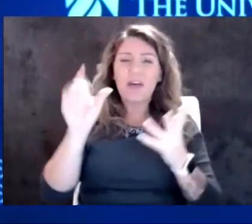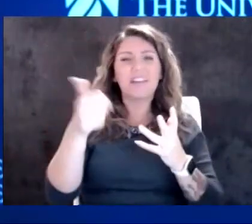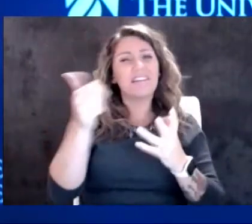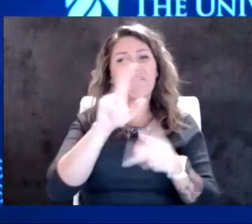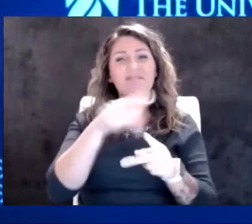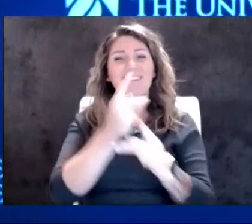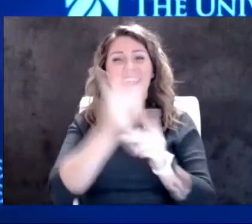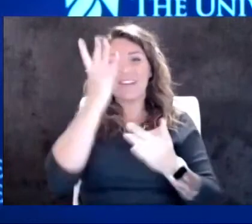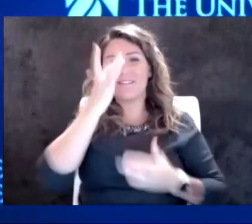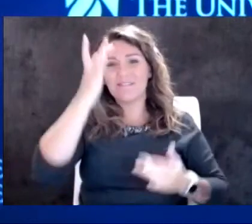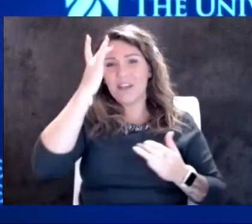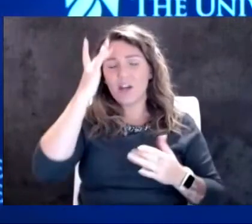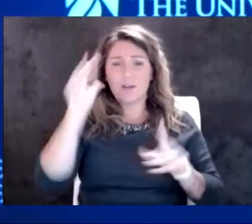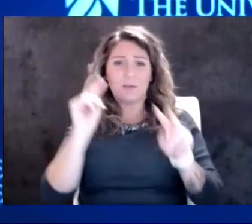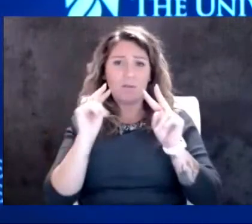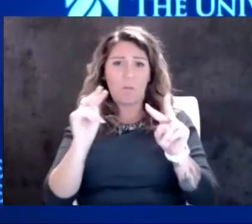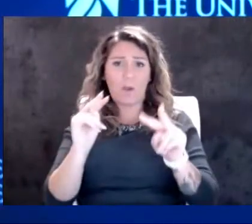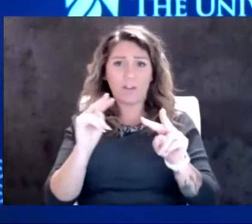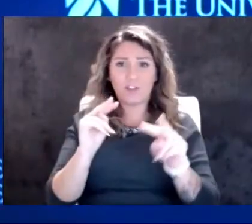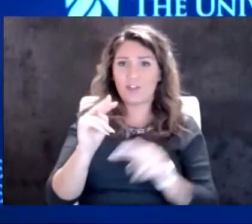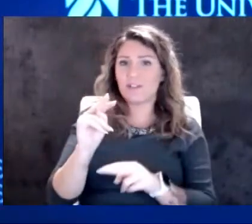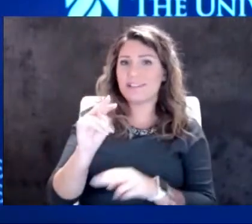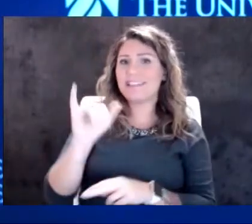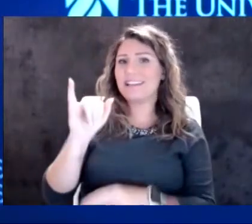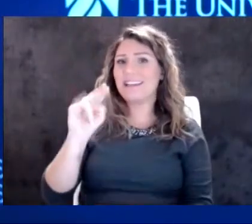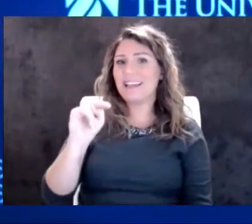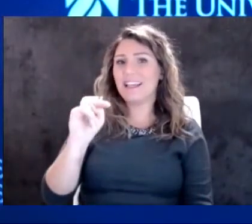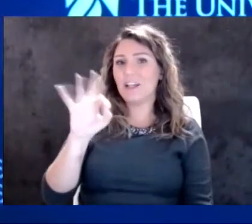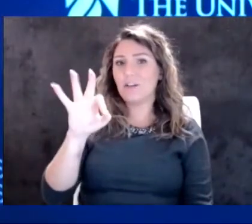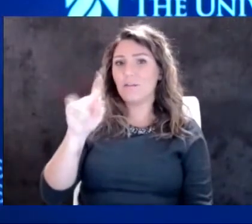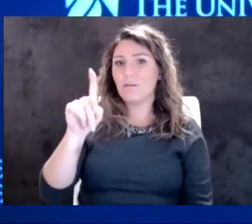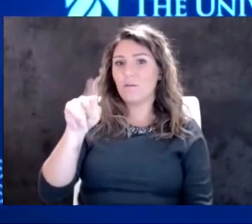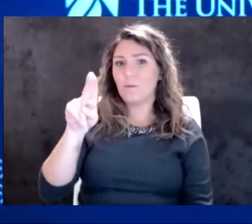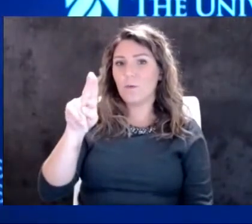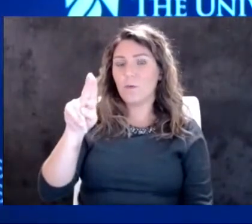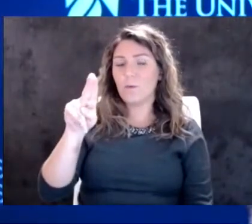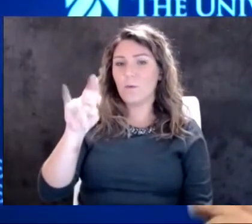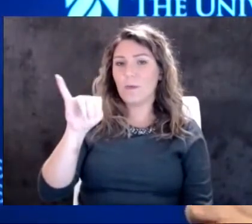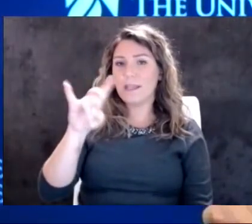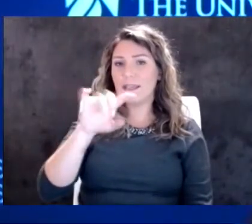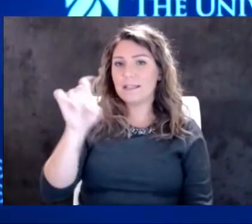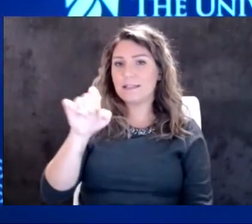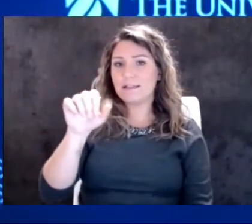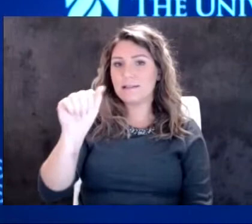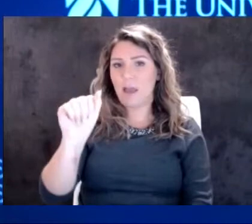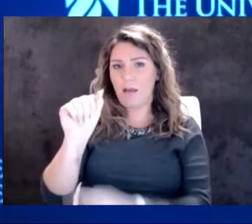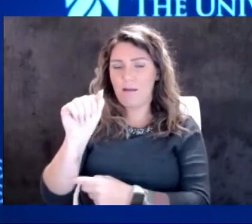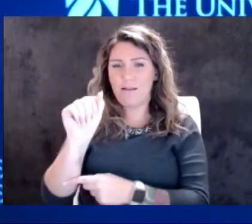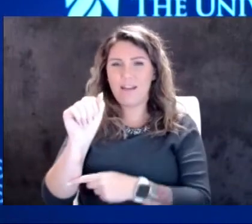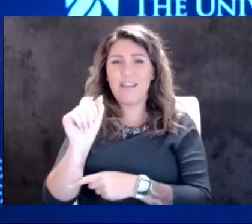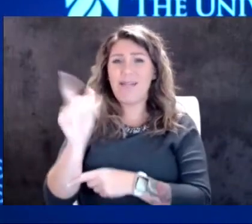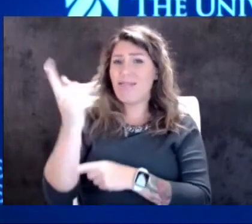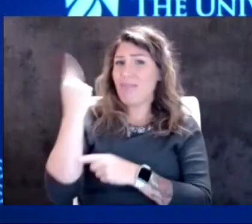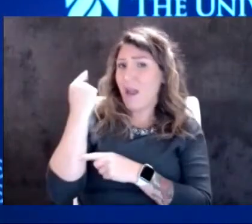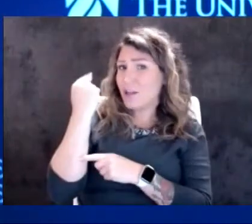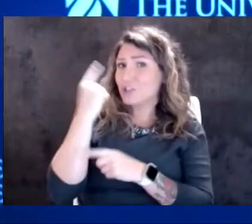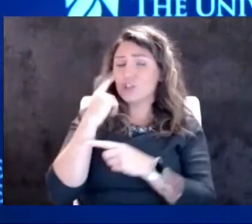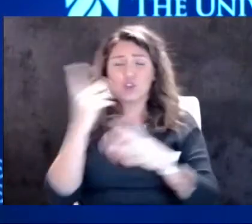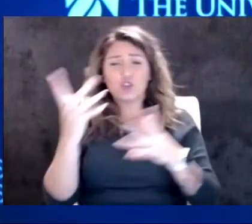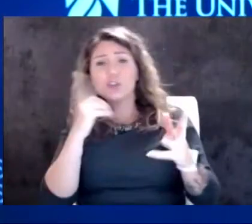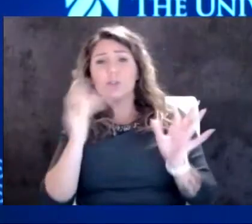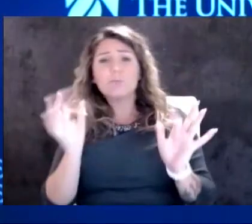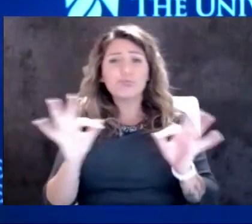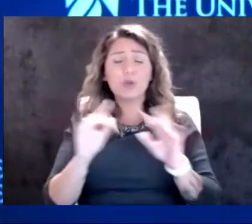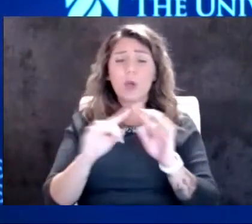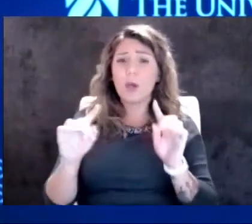are keeping their eye on is influenza. We had a mild season last year, but we don't know if we're out of the woods or not. I know Hawkeye watches and he's